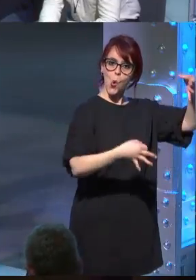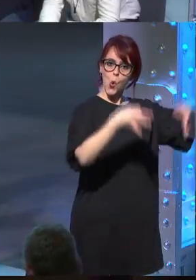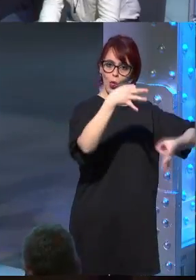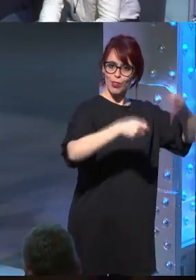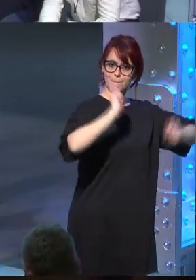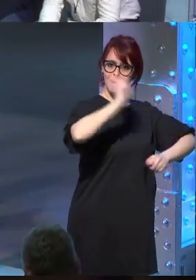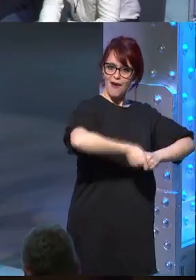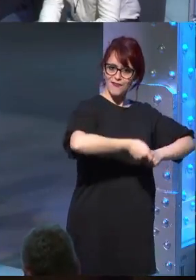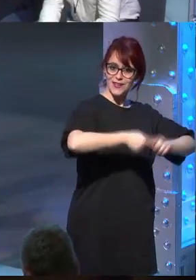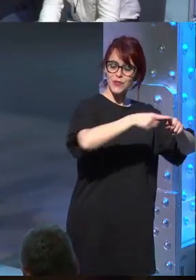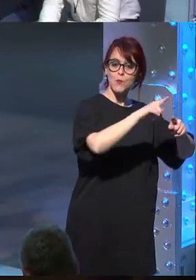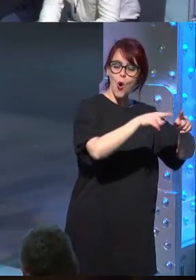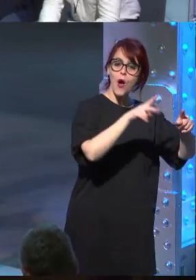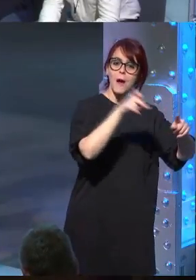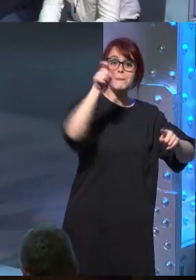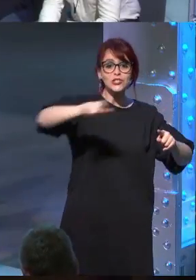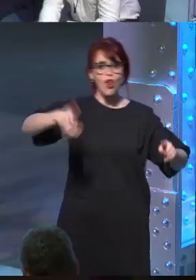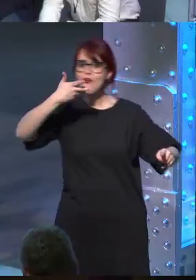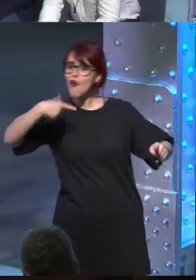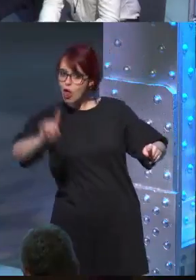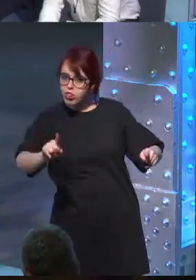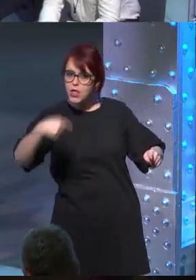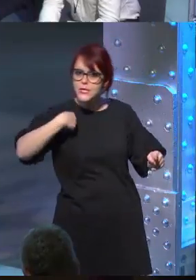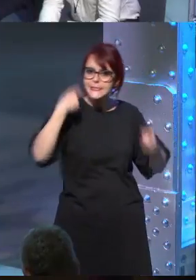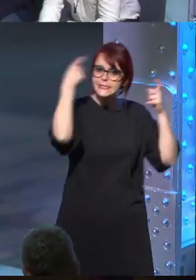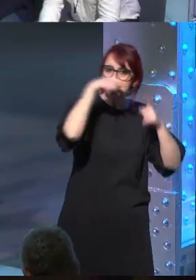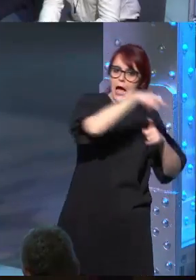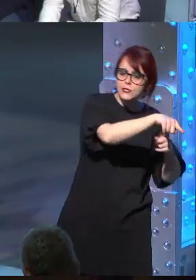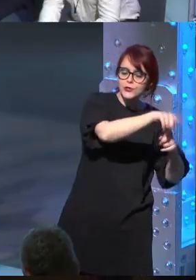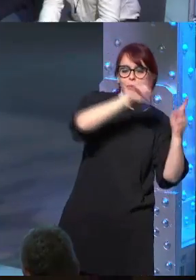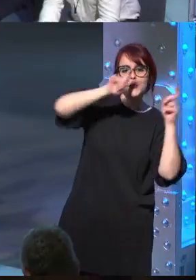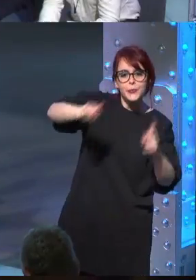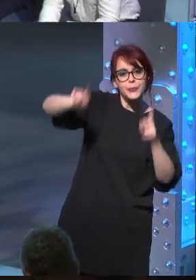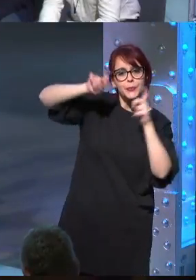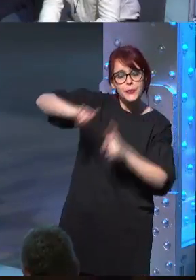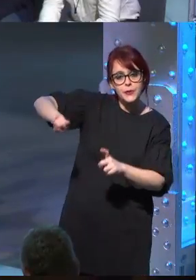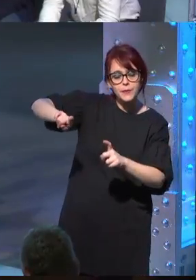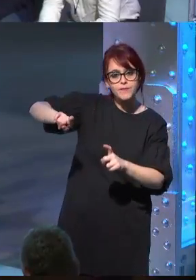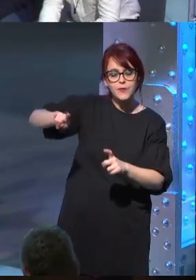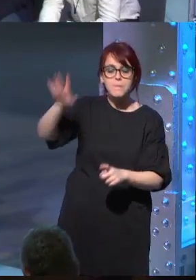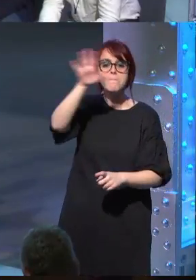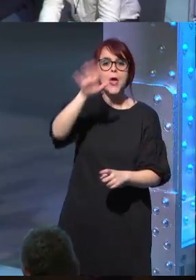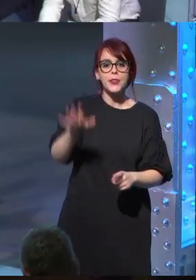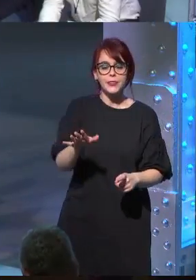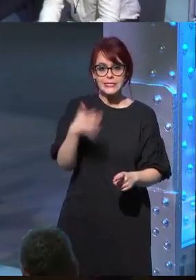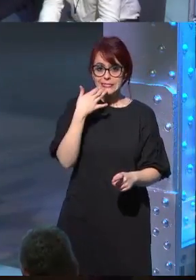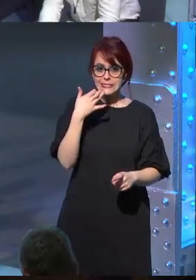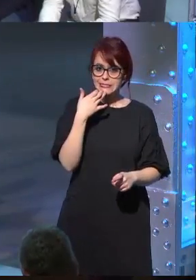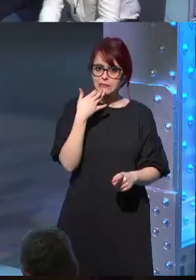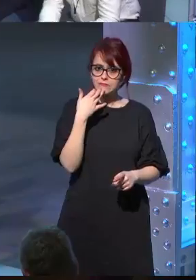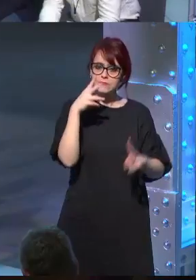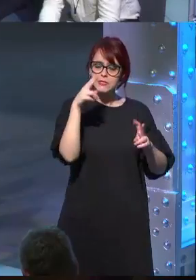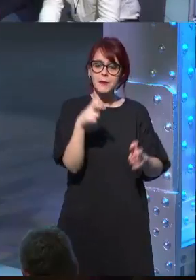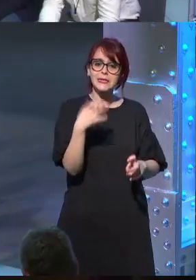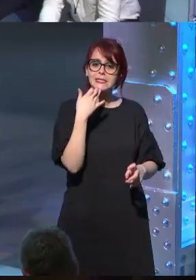in disseminating information to people who do not come from this field. It's a common idea that